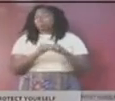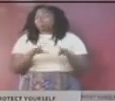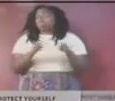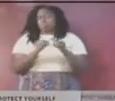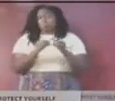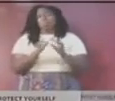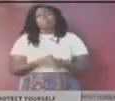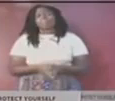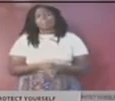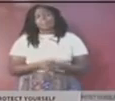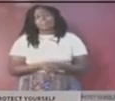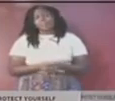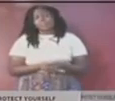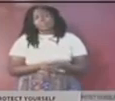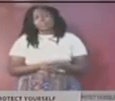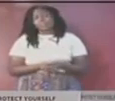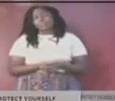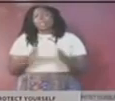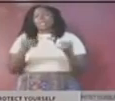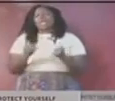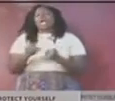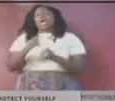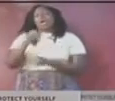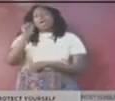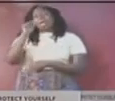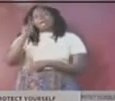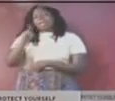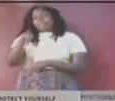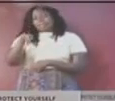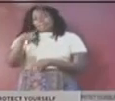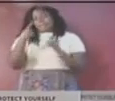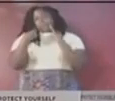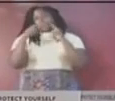you for your question. We now move to AZP News.